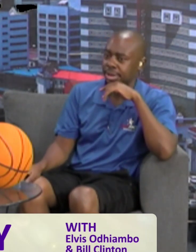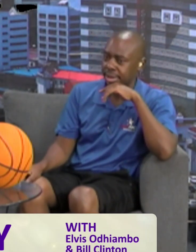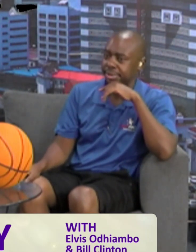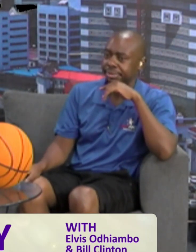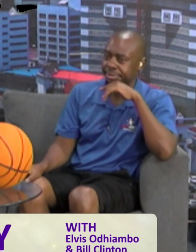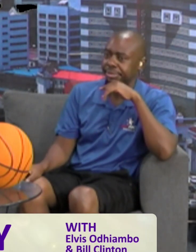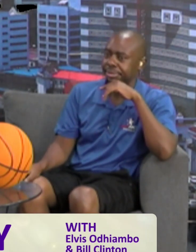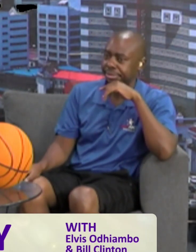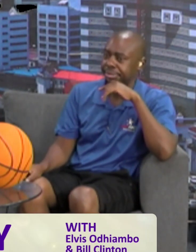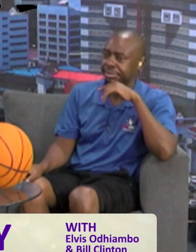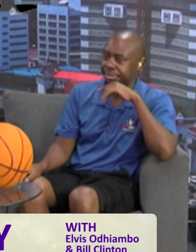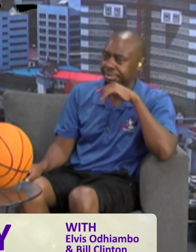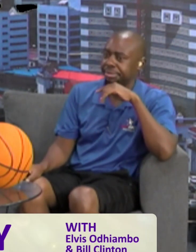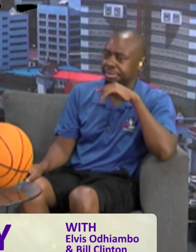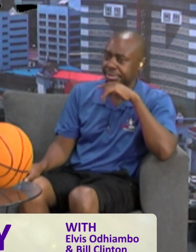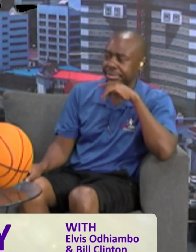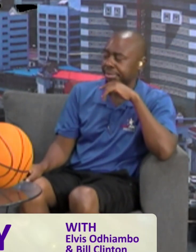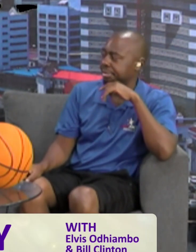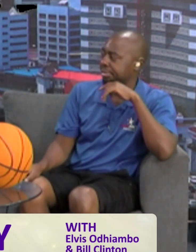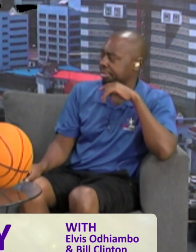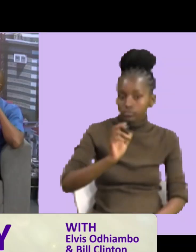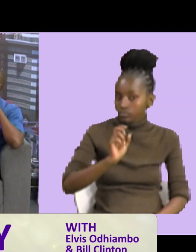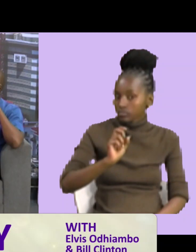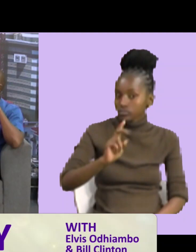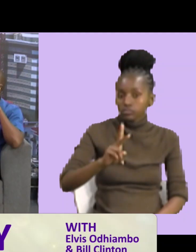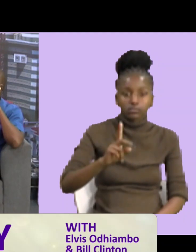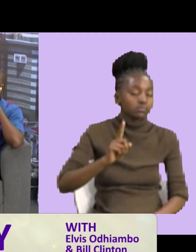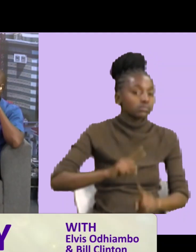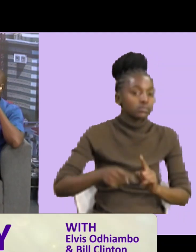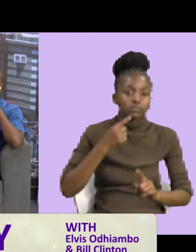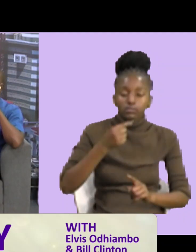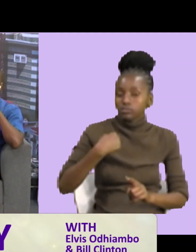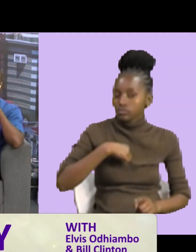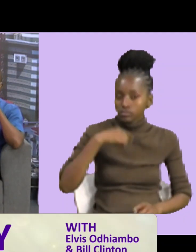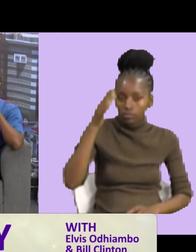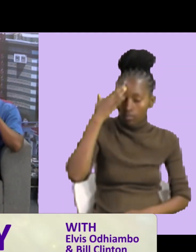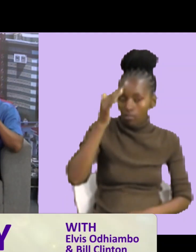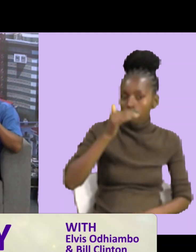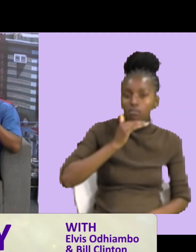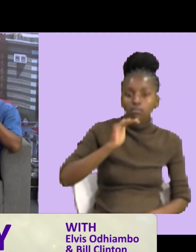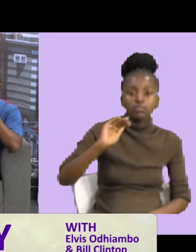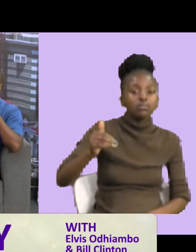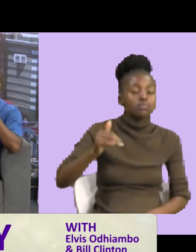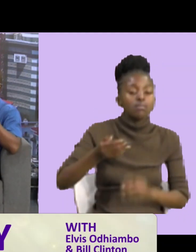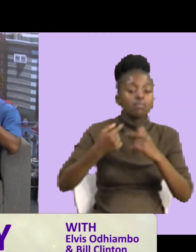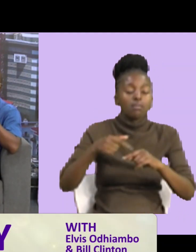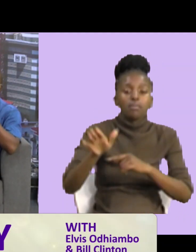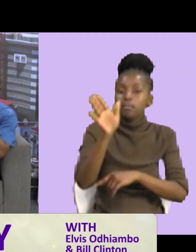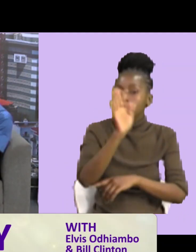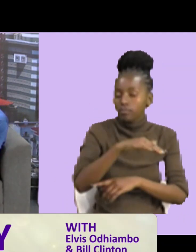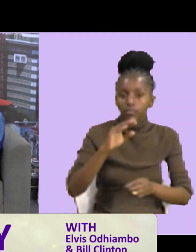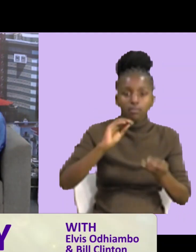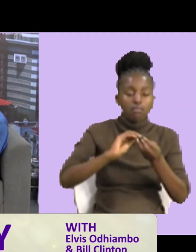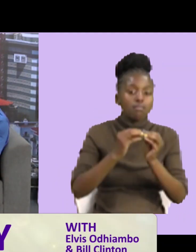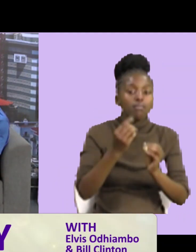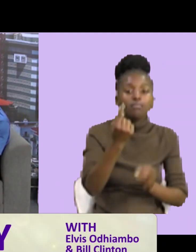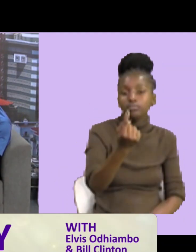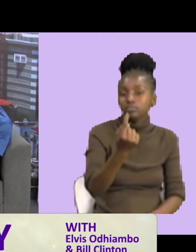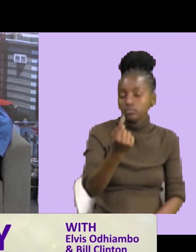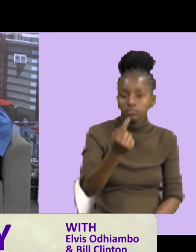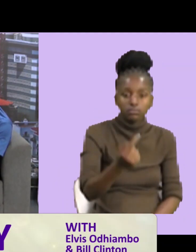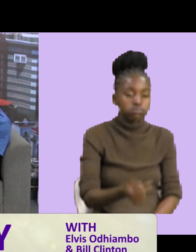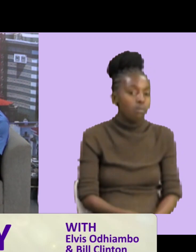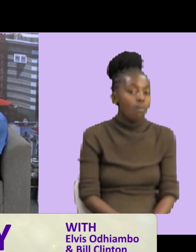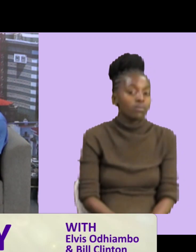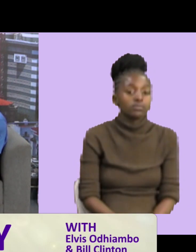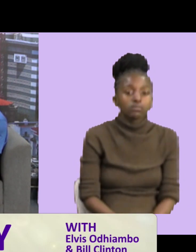dropped to relegation. All right. But then again, Manchester City, they have come back to the fray. They're at number 1 as far as the EPL